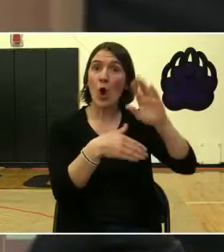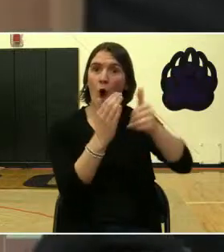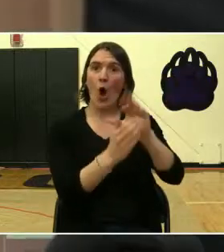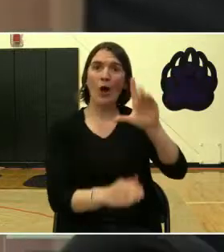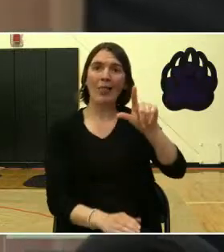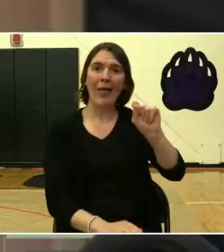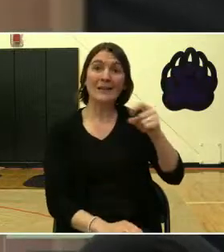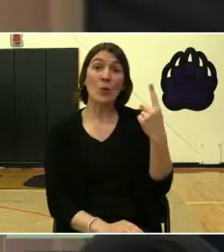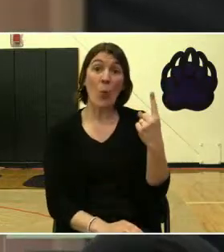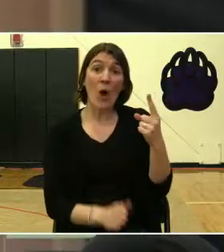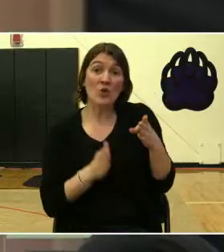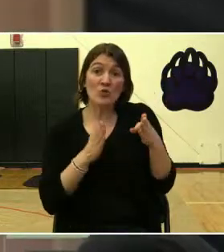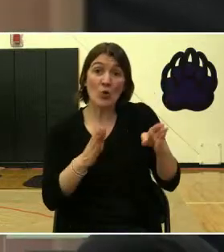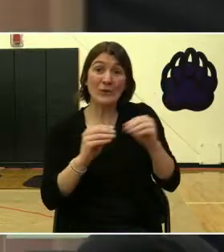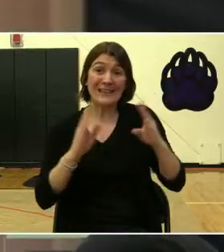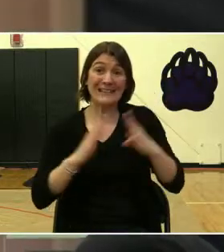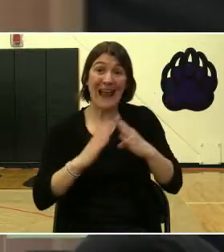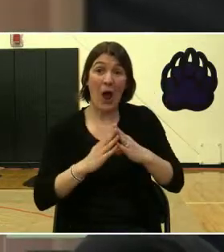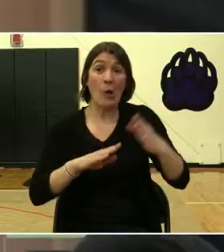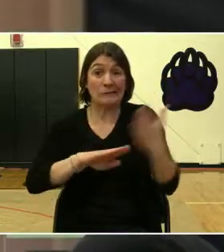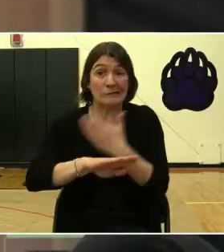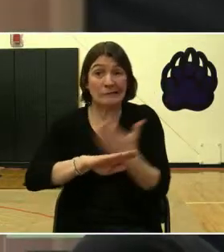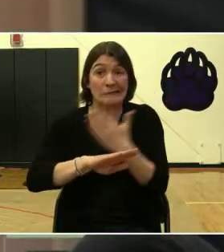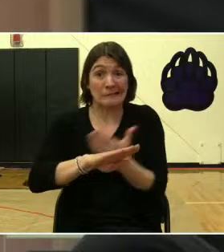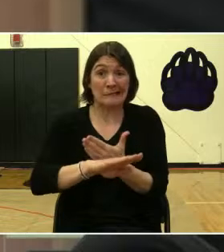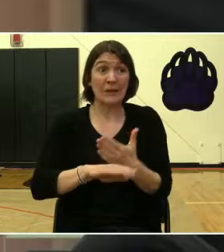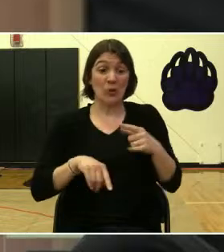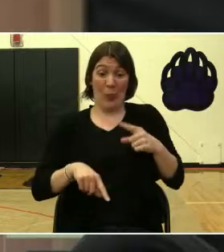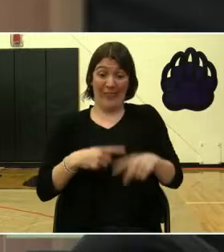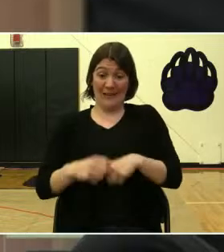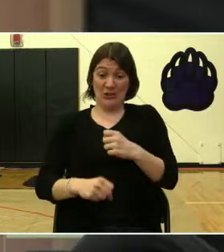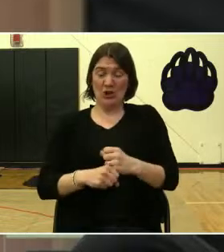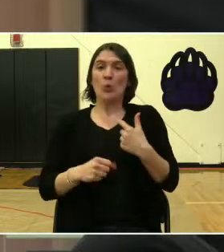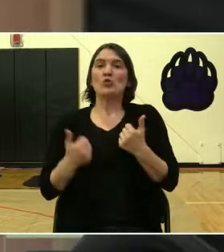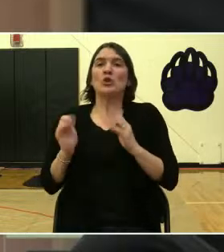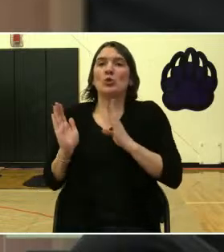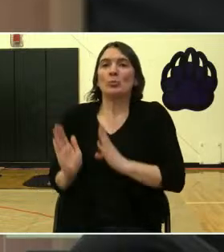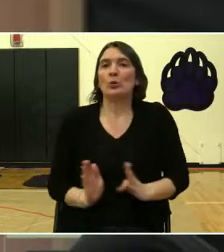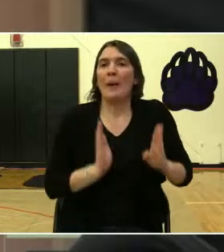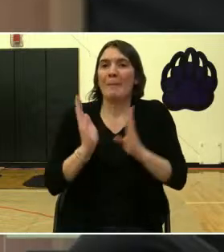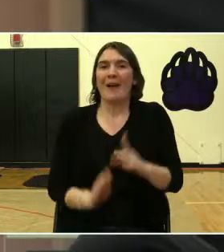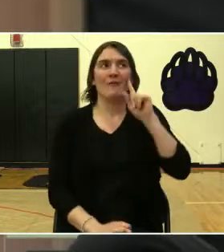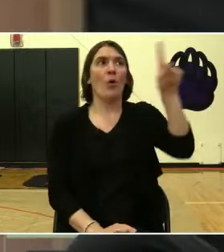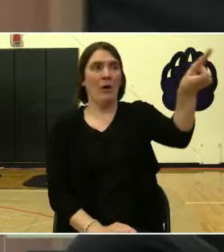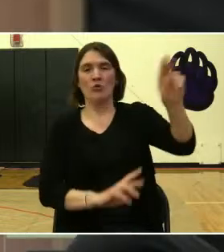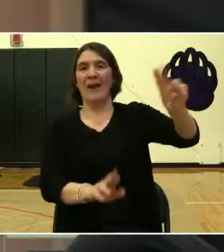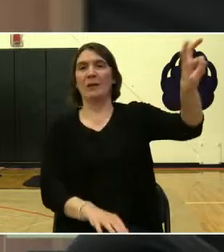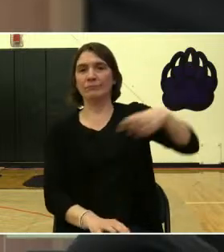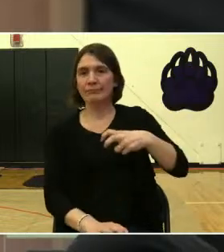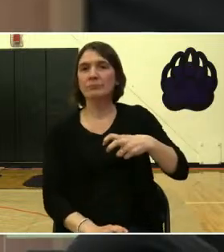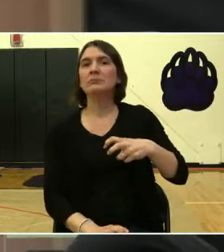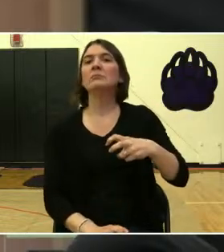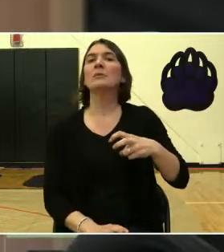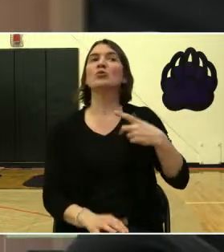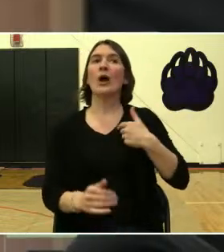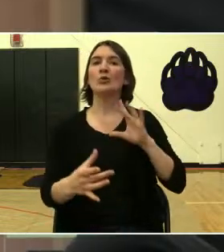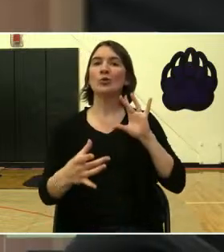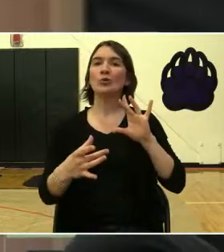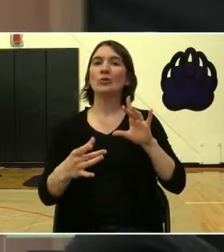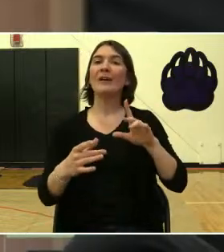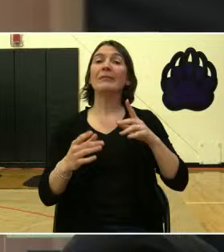the class one routes in town um so our eye this year is really to prepare for that project um we're looking at connecting